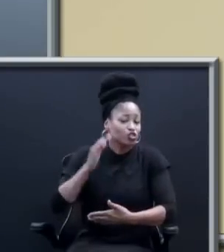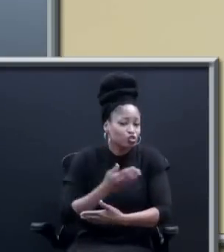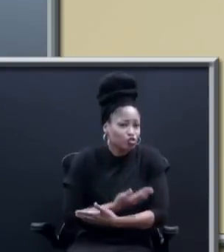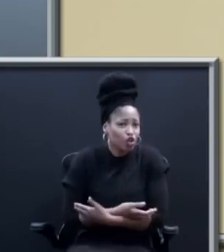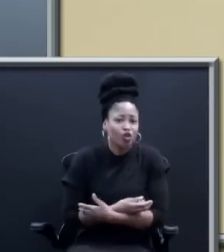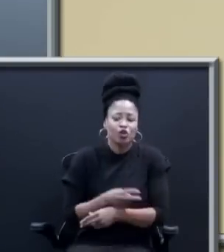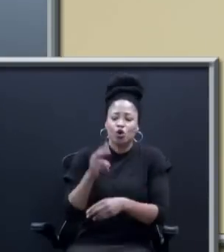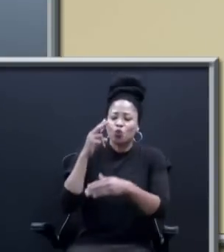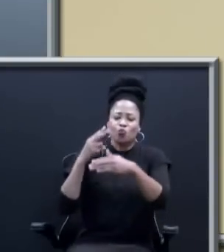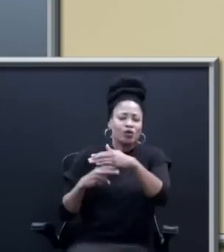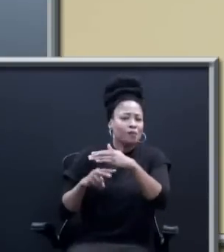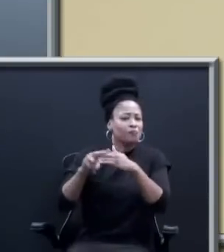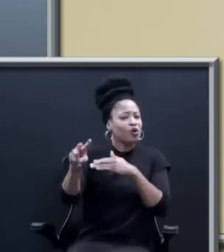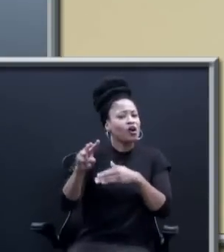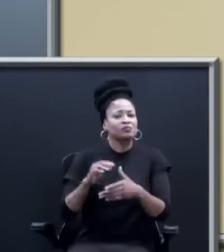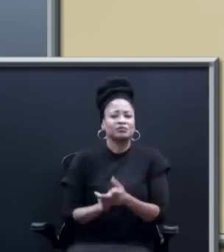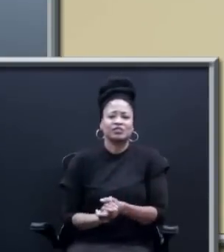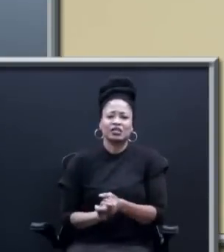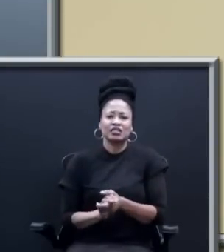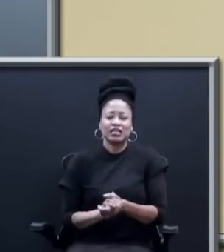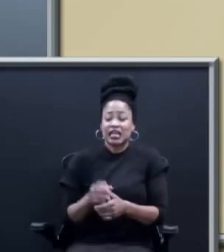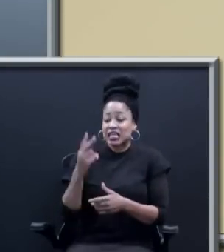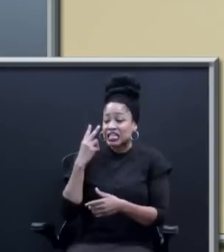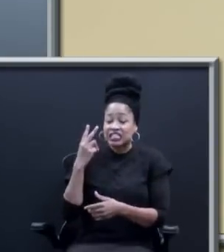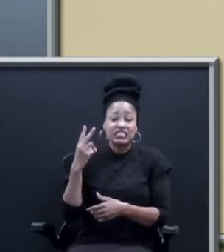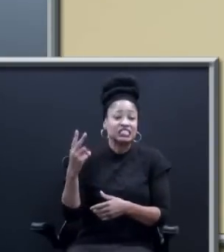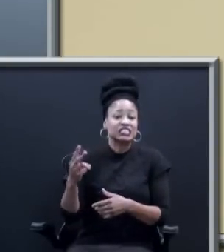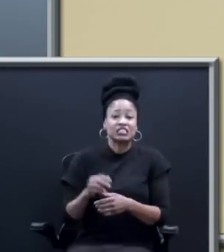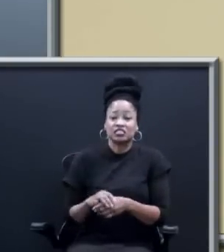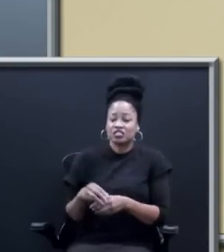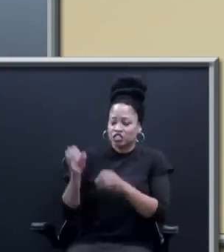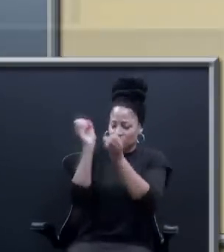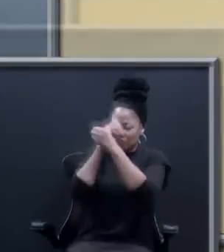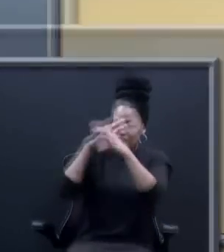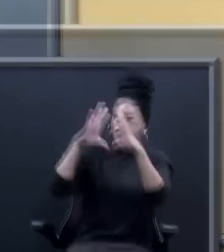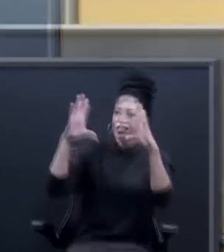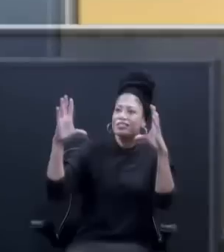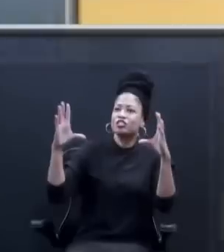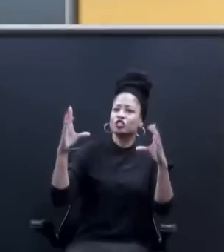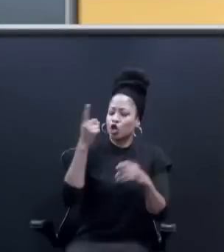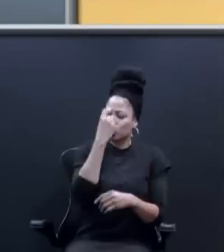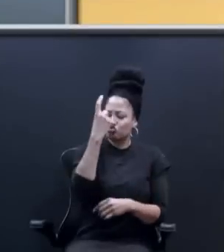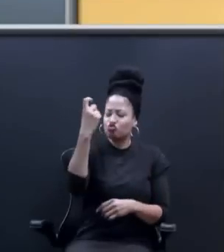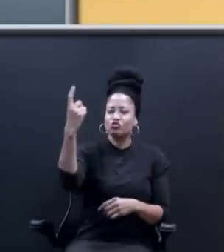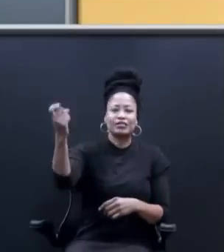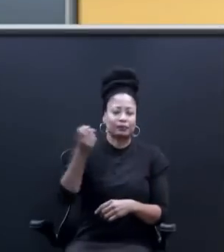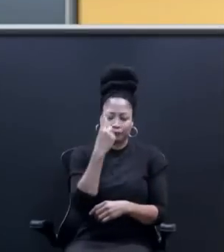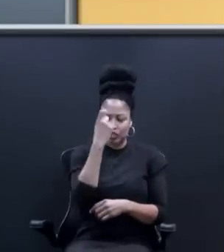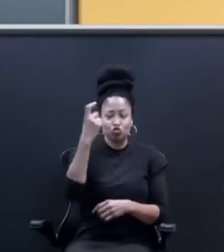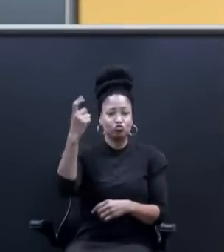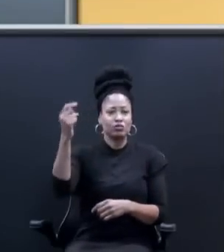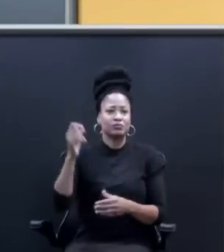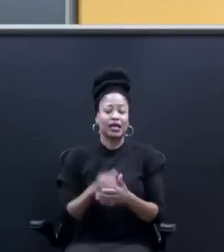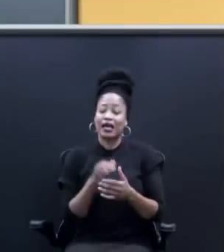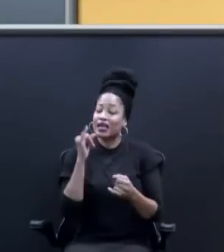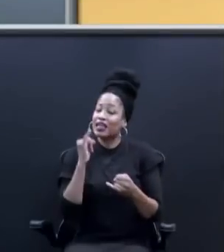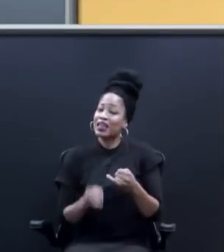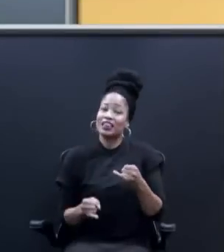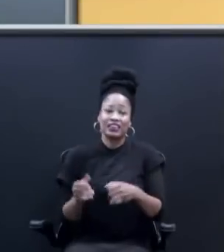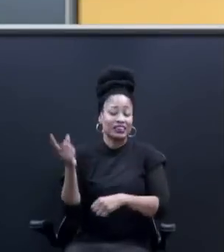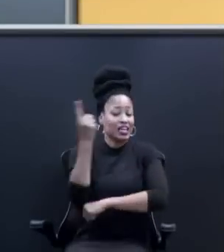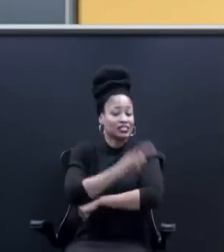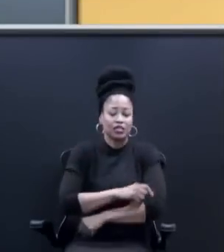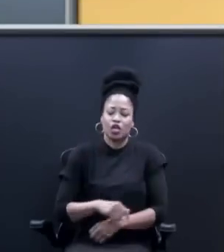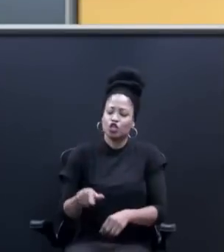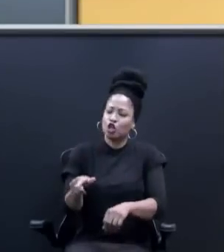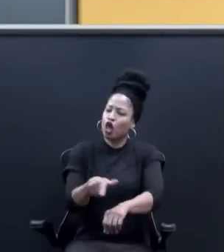men shall see visions, and your old men shall dream dreams. See, he's talking about the last days. The last days is a long time, sister and brother. The last days really started with